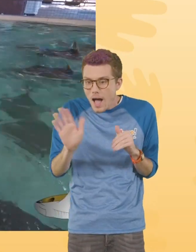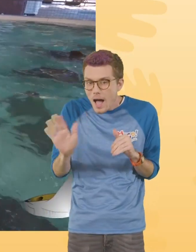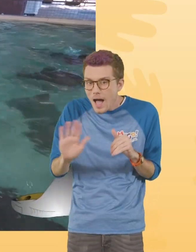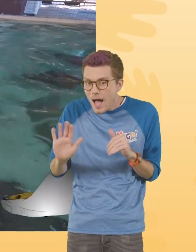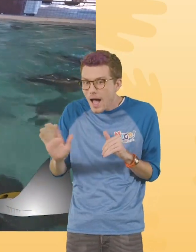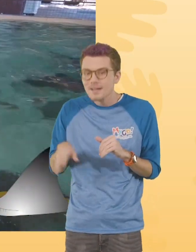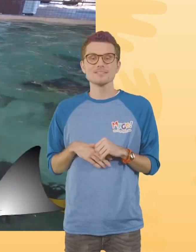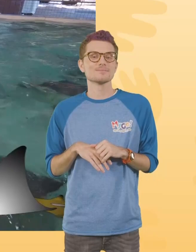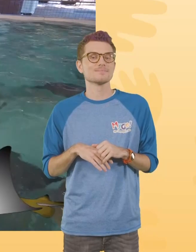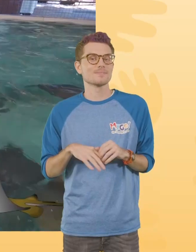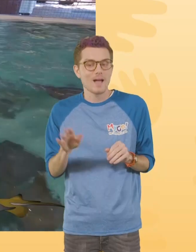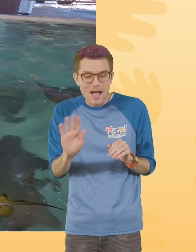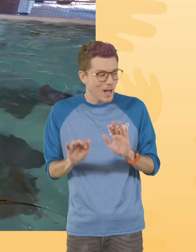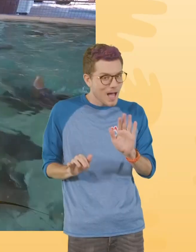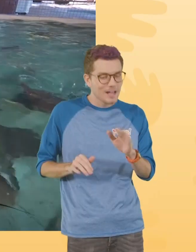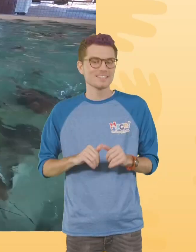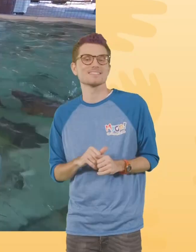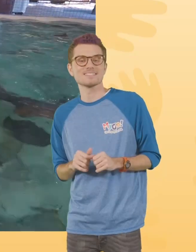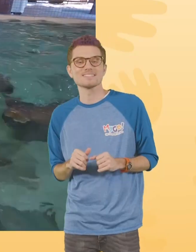Okay. Whoa.